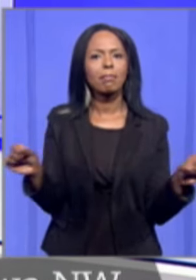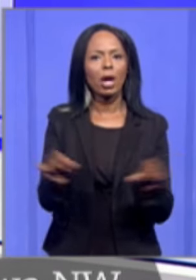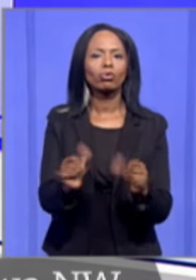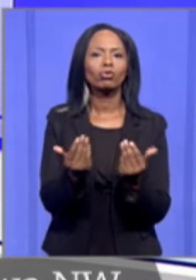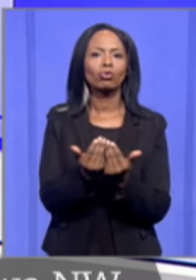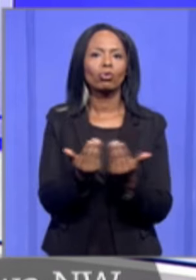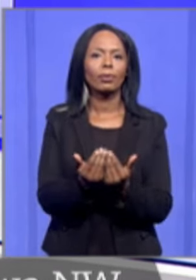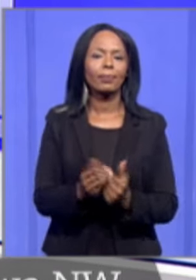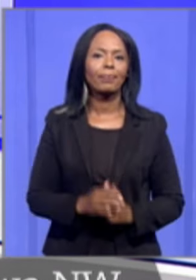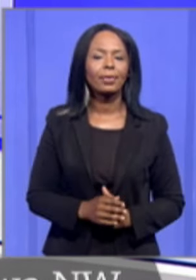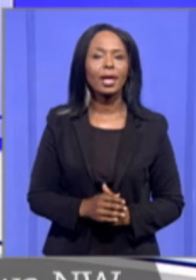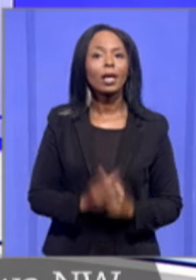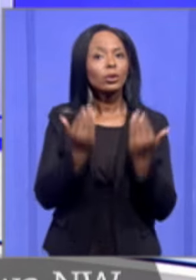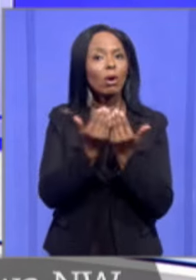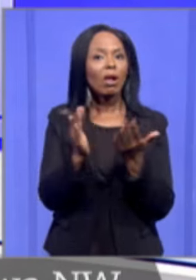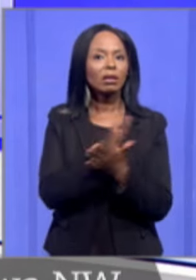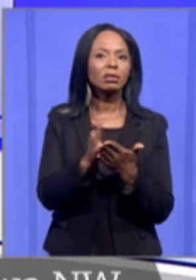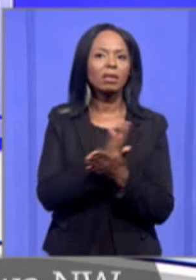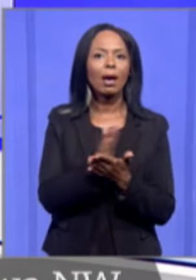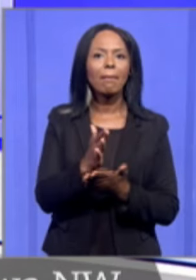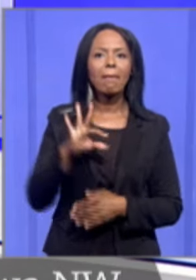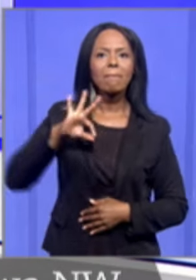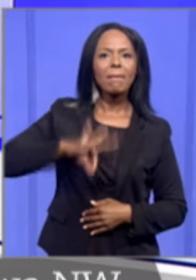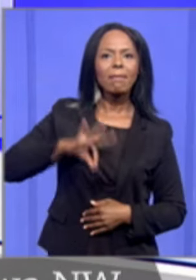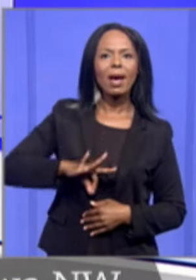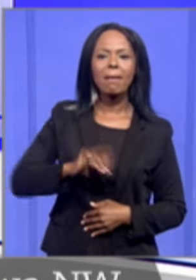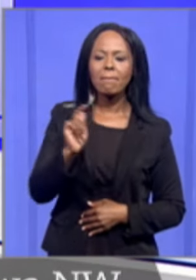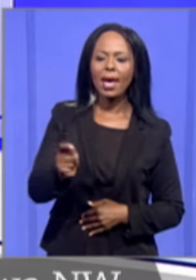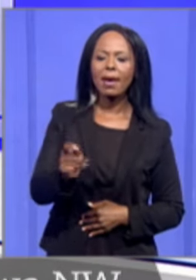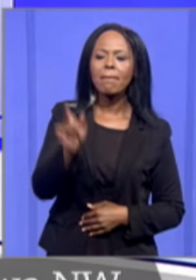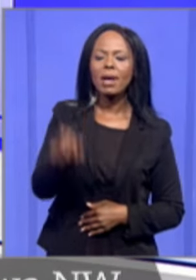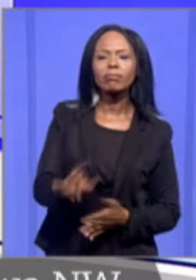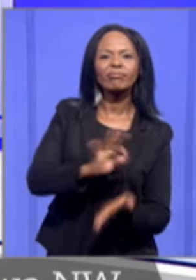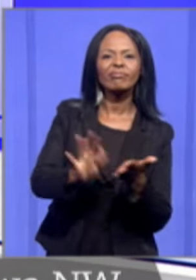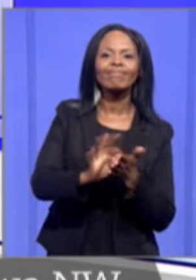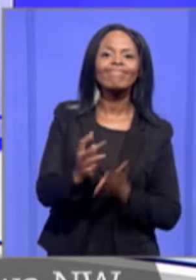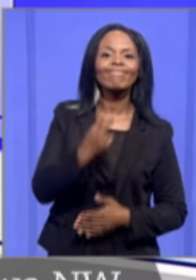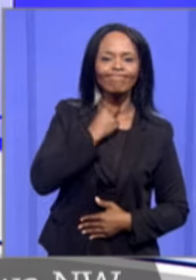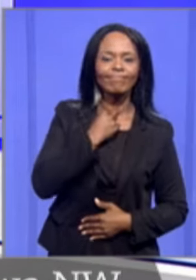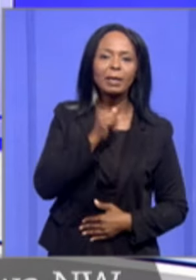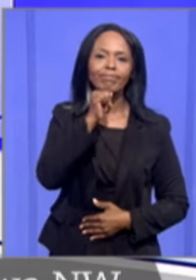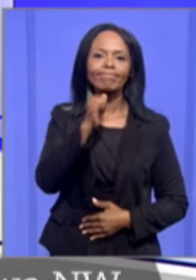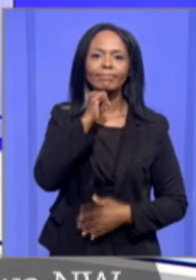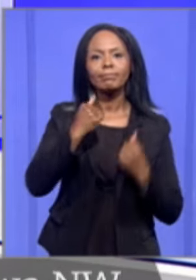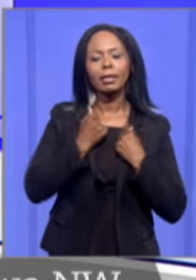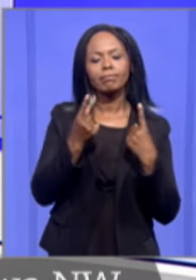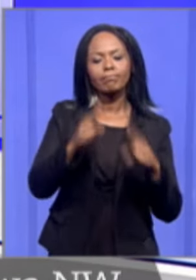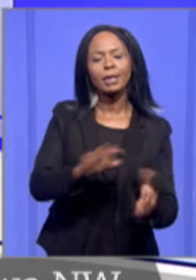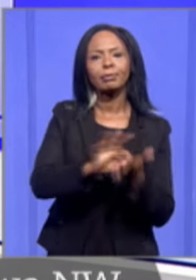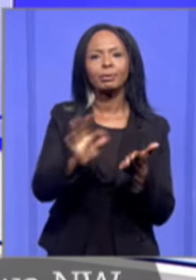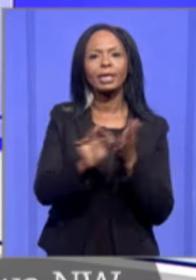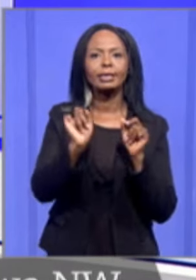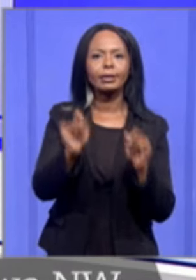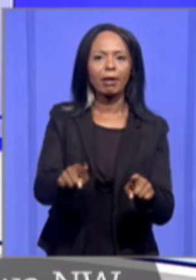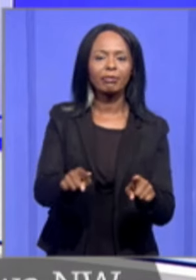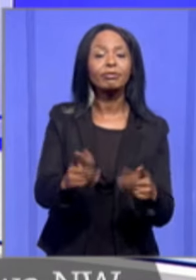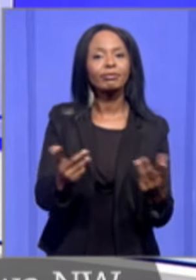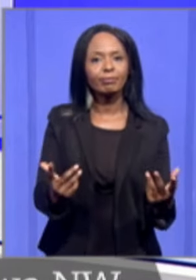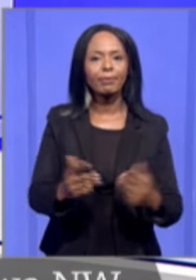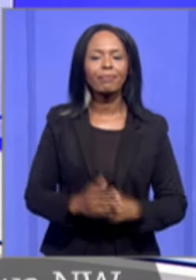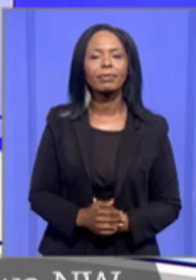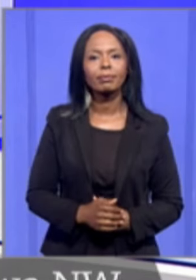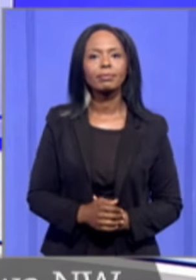dikolong. Dikolo dingwe ga di kgone go duela batlamedi ba ditirelo tsa go tlhagola le go phepafatsa, ke ka moo batsadi